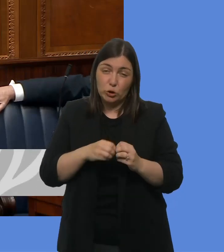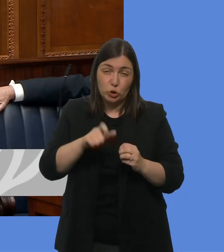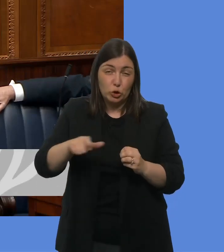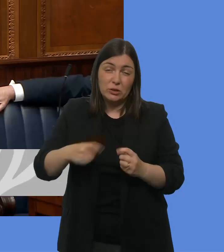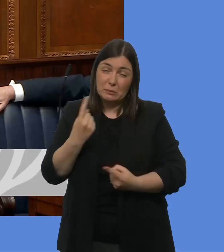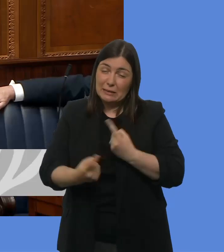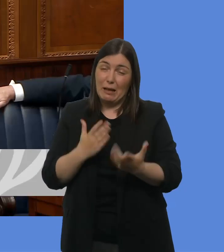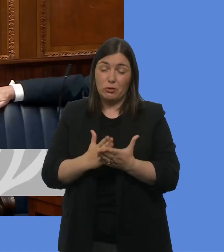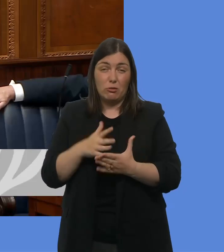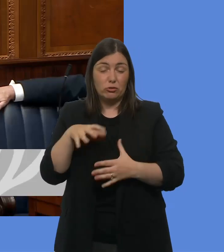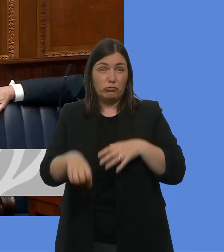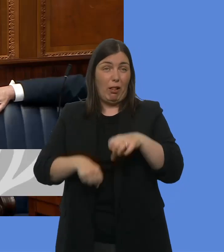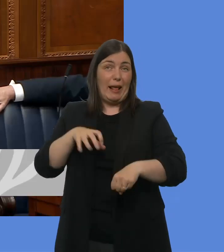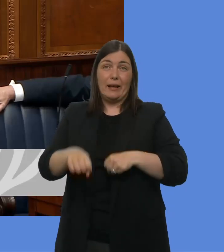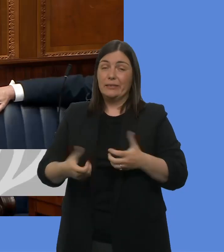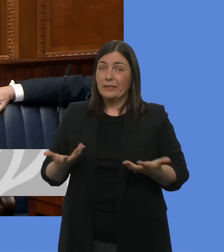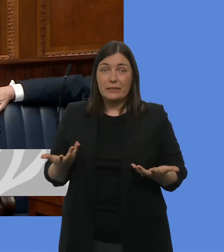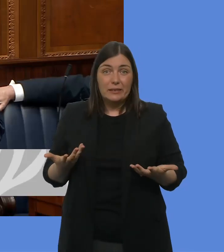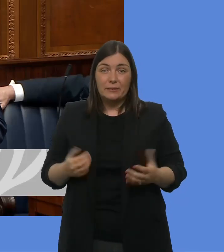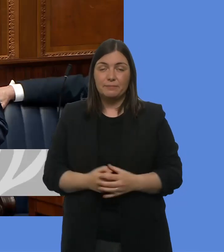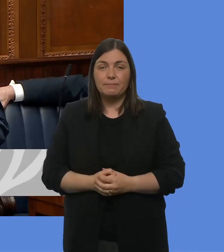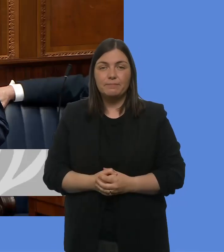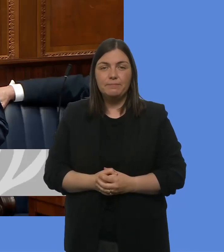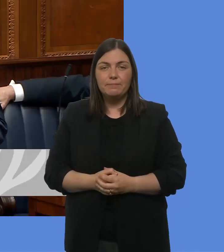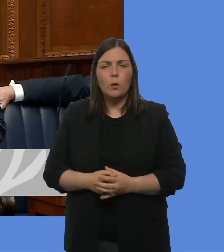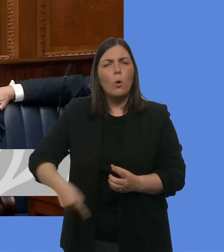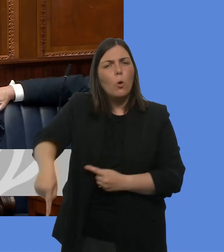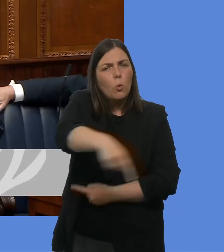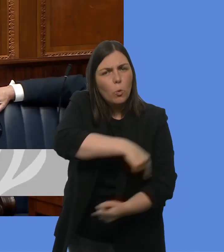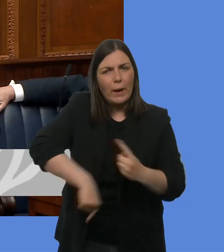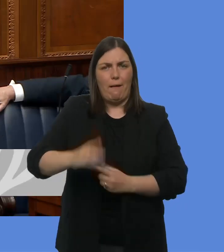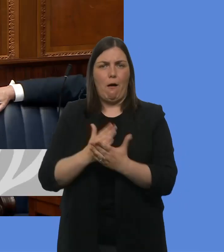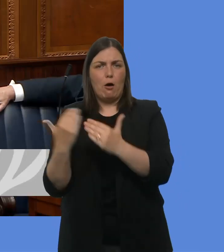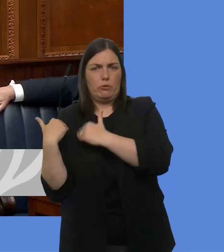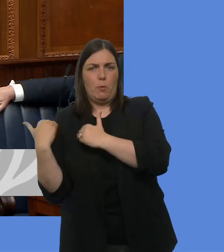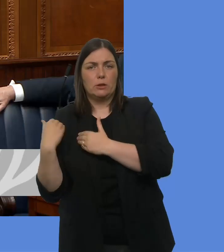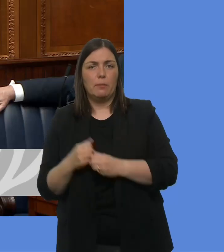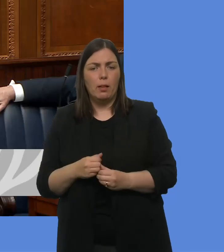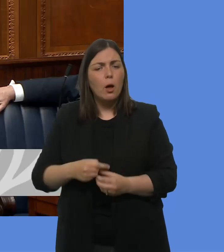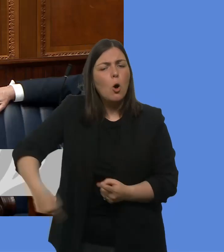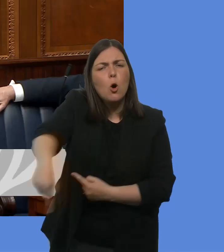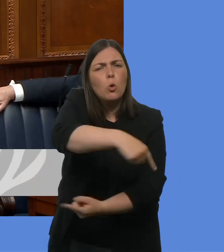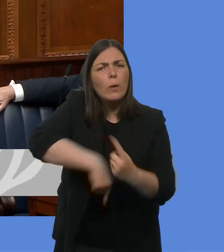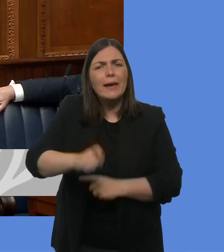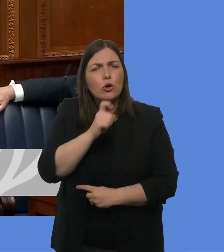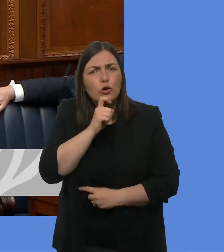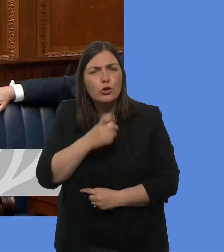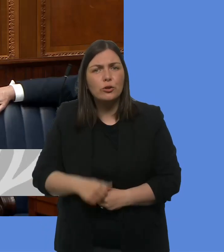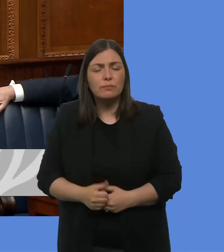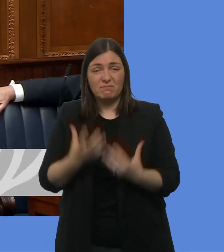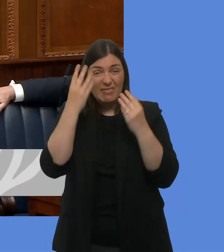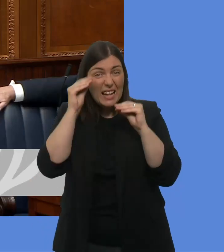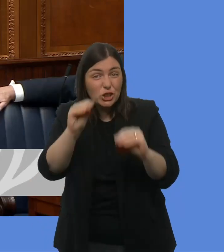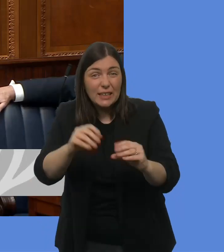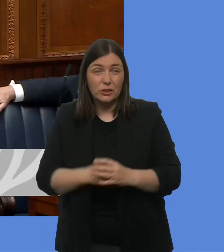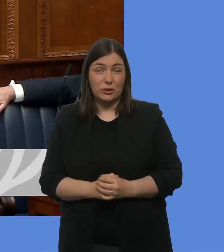with each of us. Educators, policymakers, community leaders and advocates to